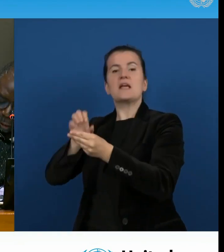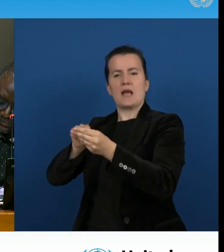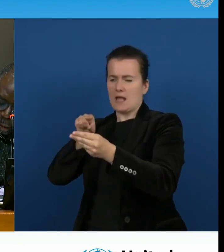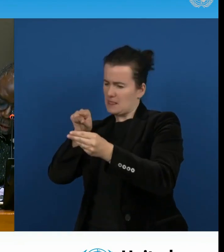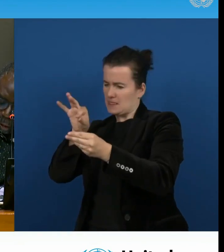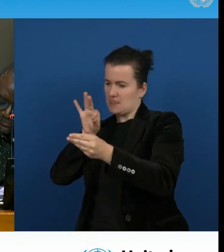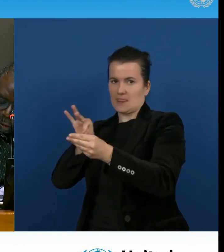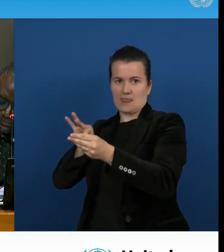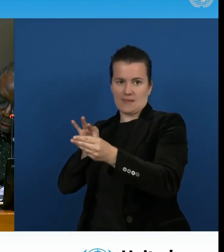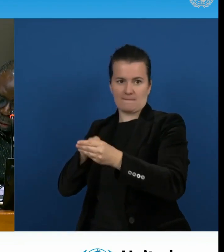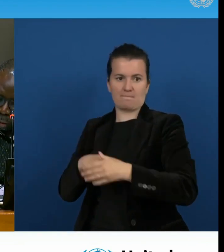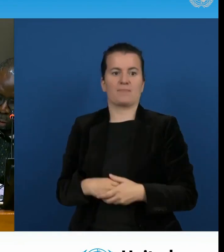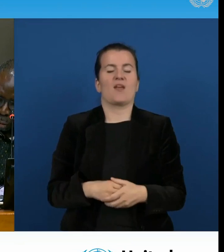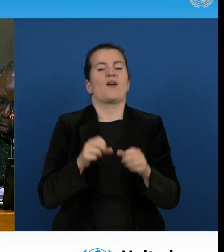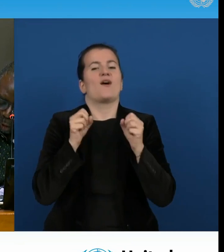Samatar,